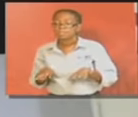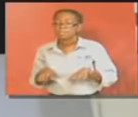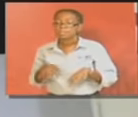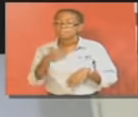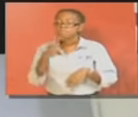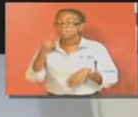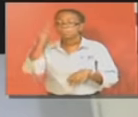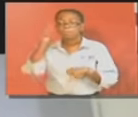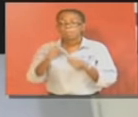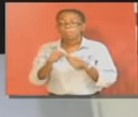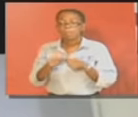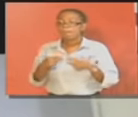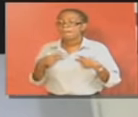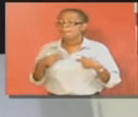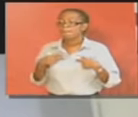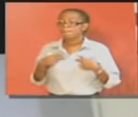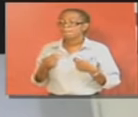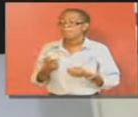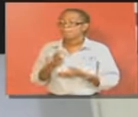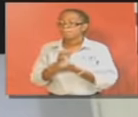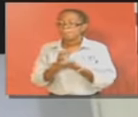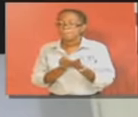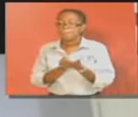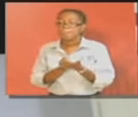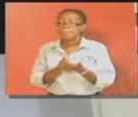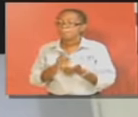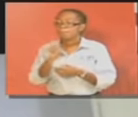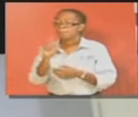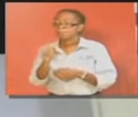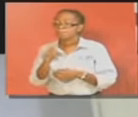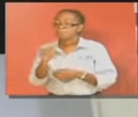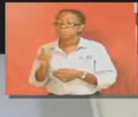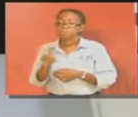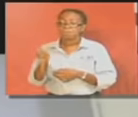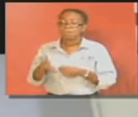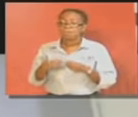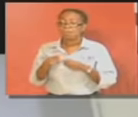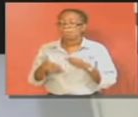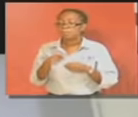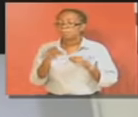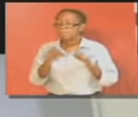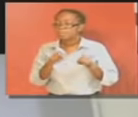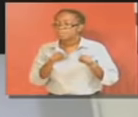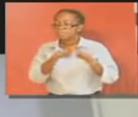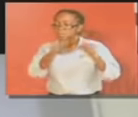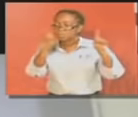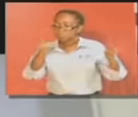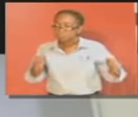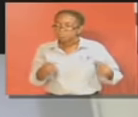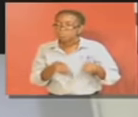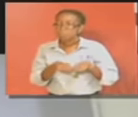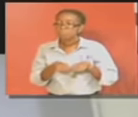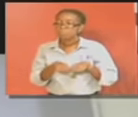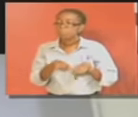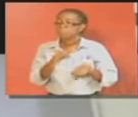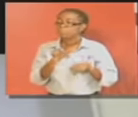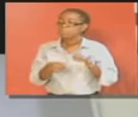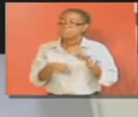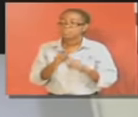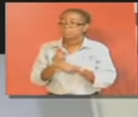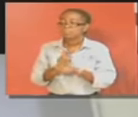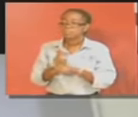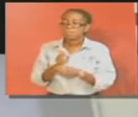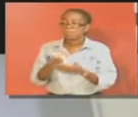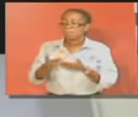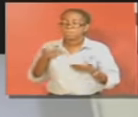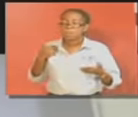able to be done because we had a low number of cases. But now that cases are on the rise, could we expect to see those